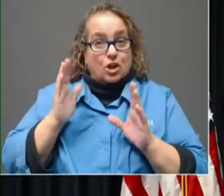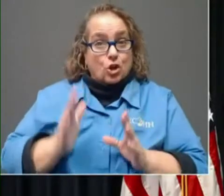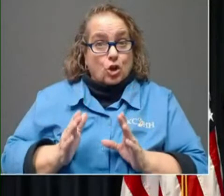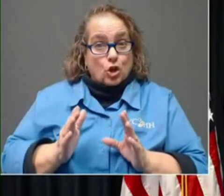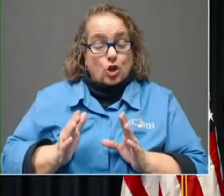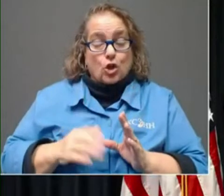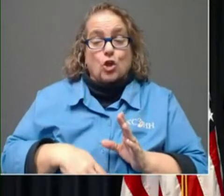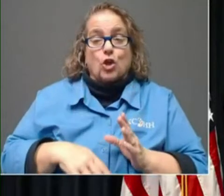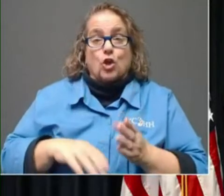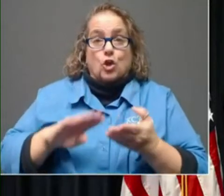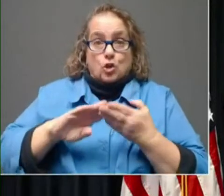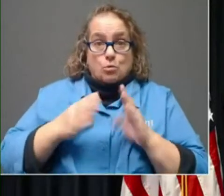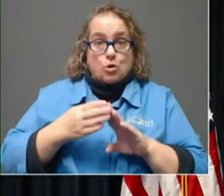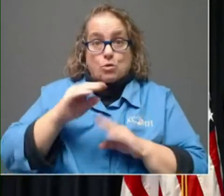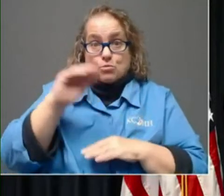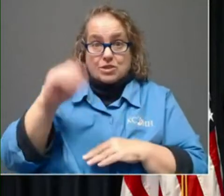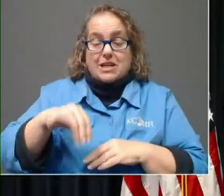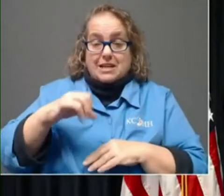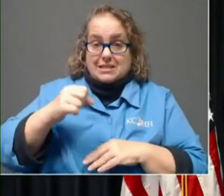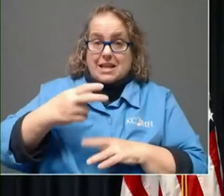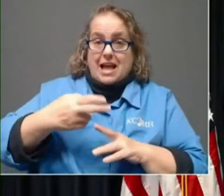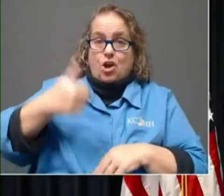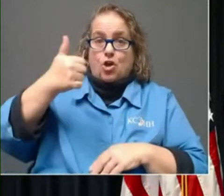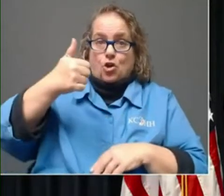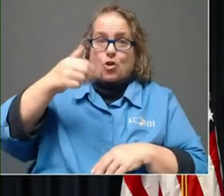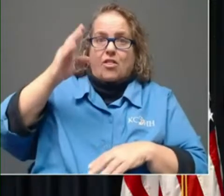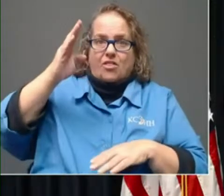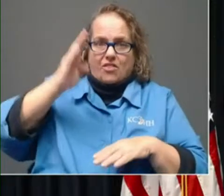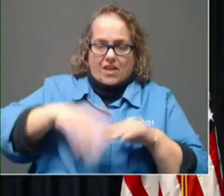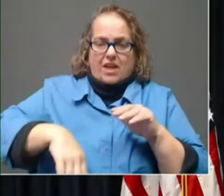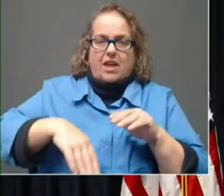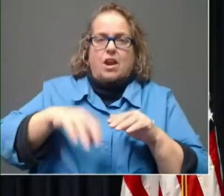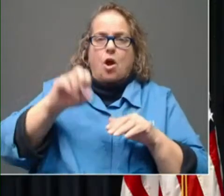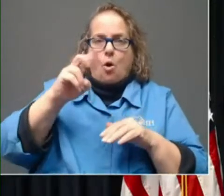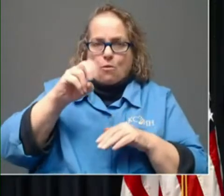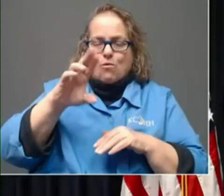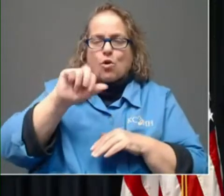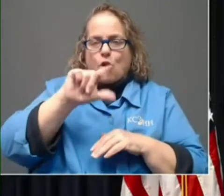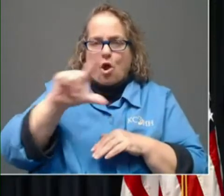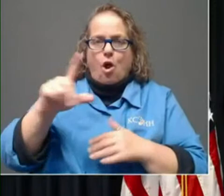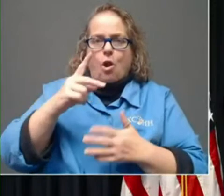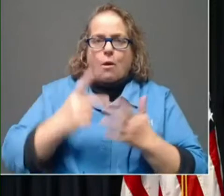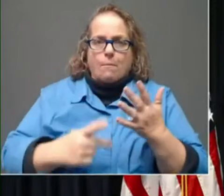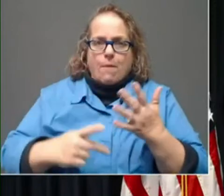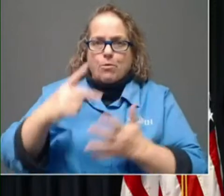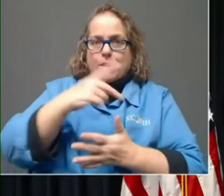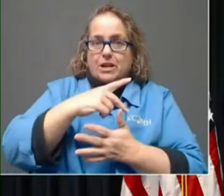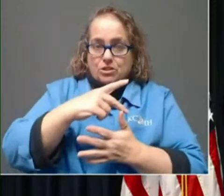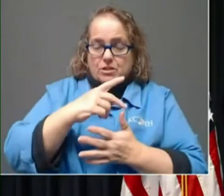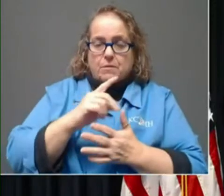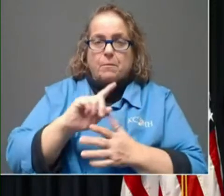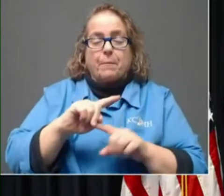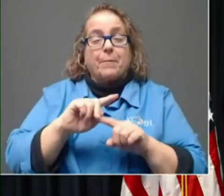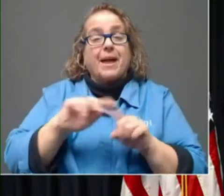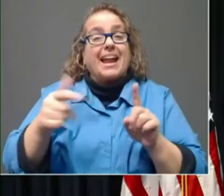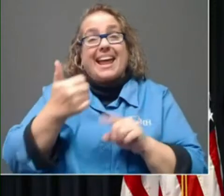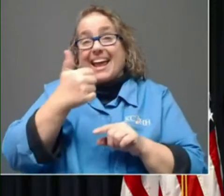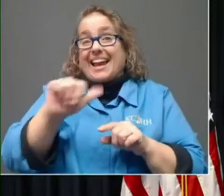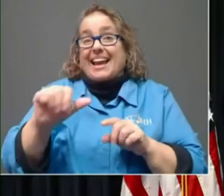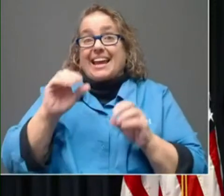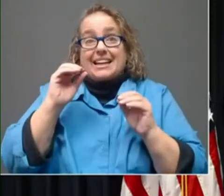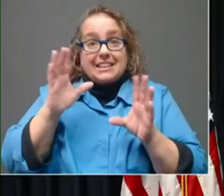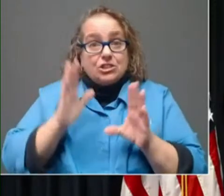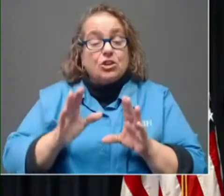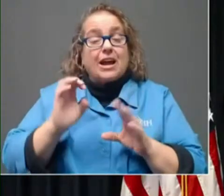is probably higher than the overall population. But any educator that doesn't get it